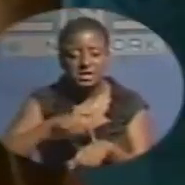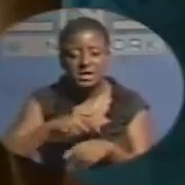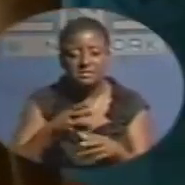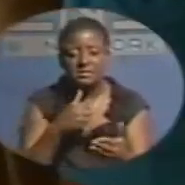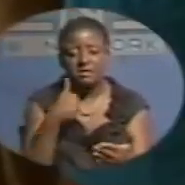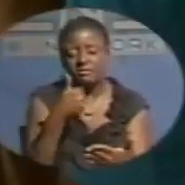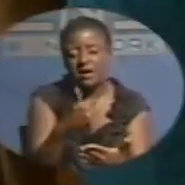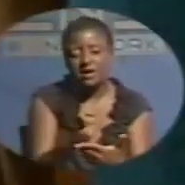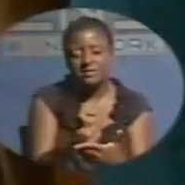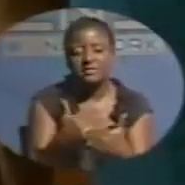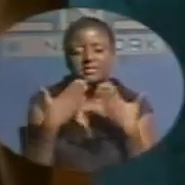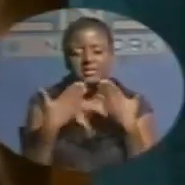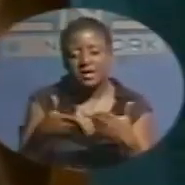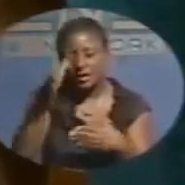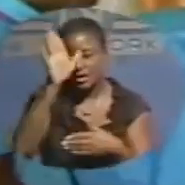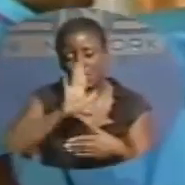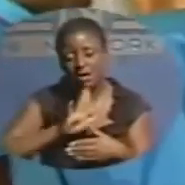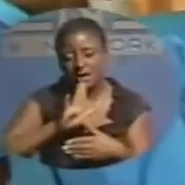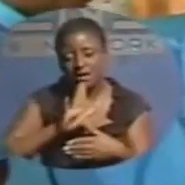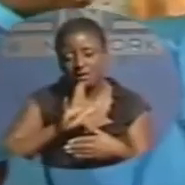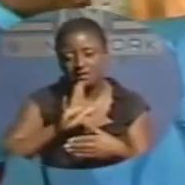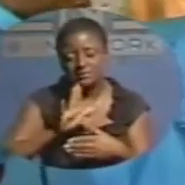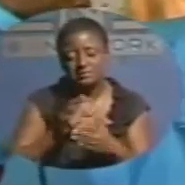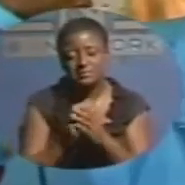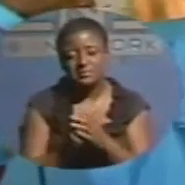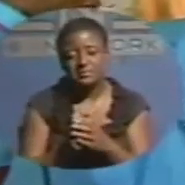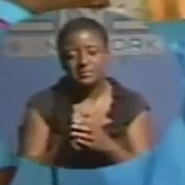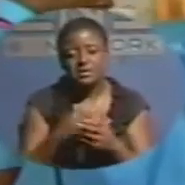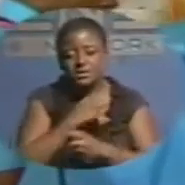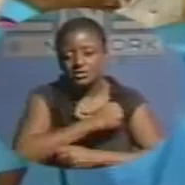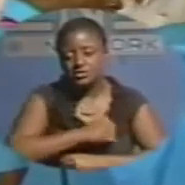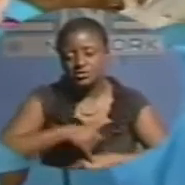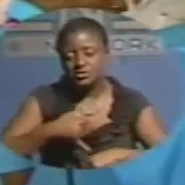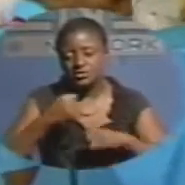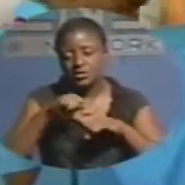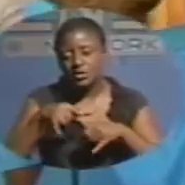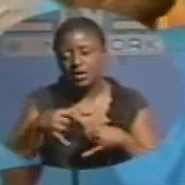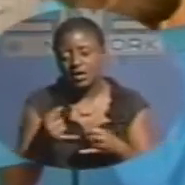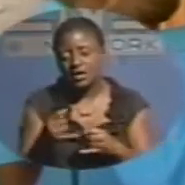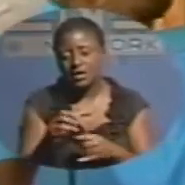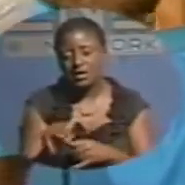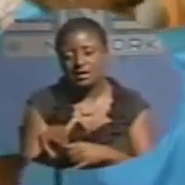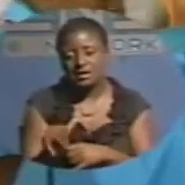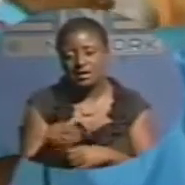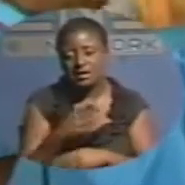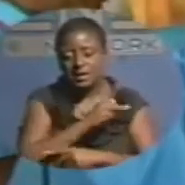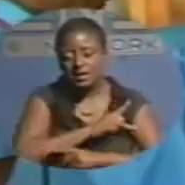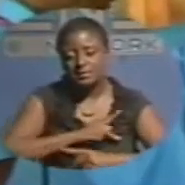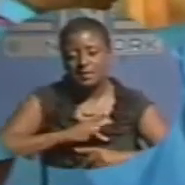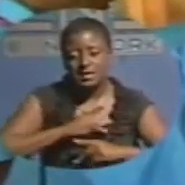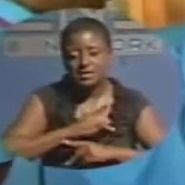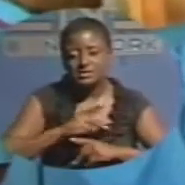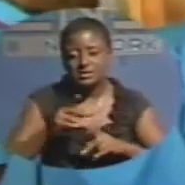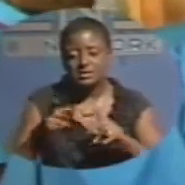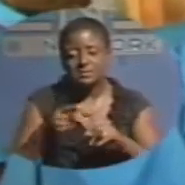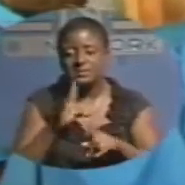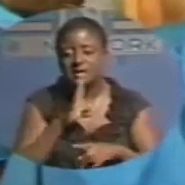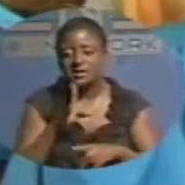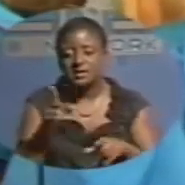God Chris was in it. It's a joy and a pleasure just to be in the same environment with him. You know, he started it off for